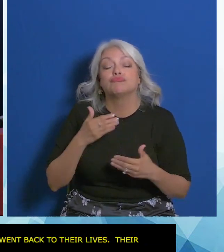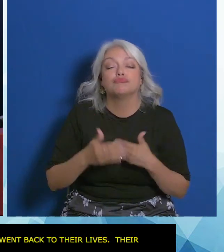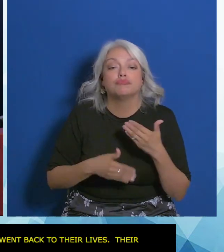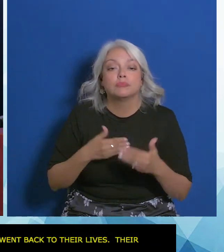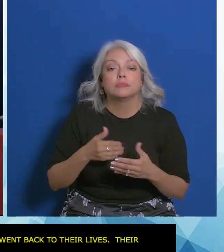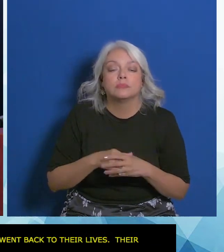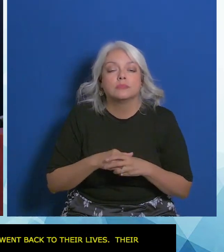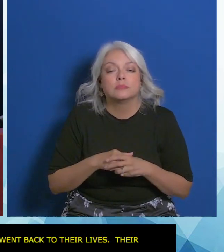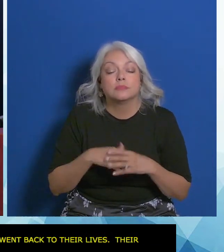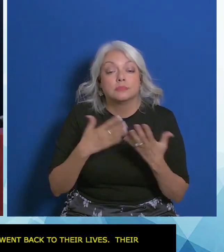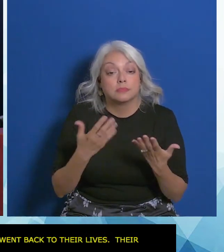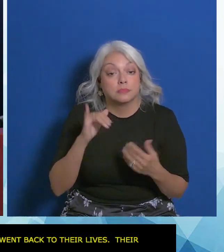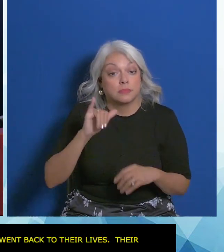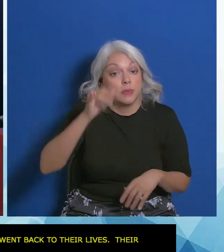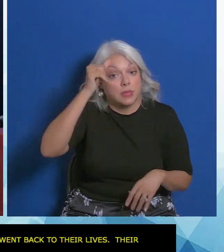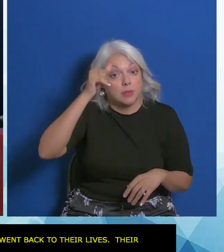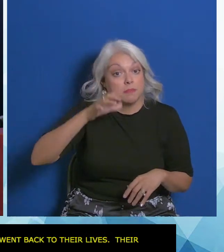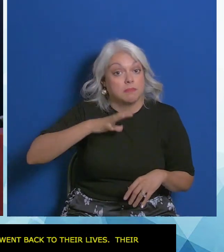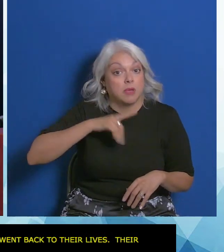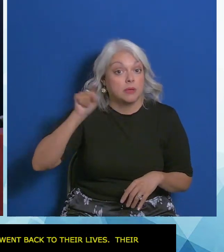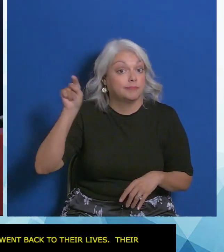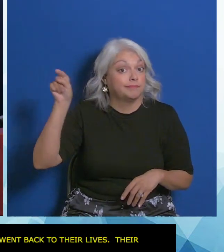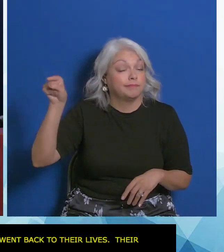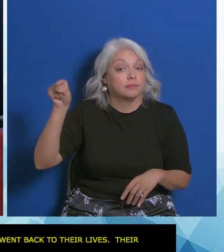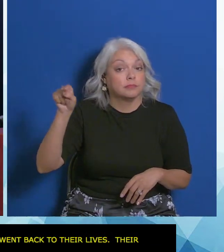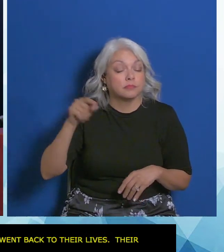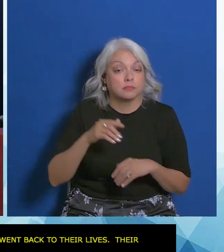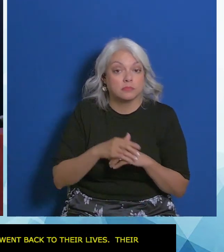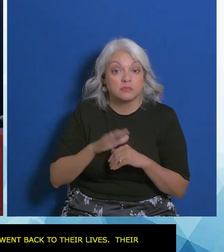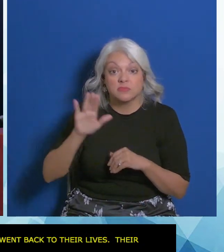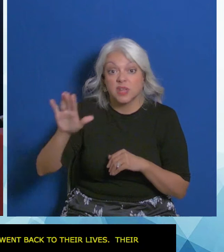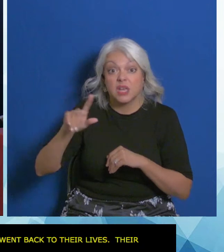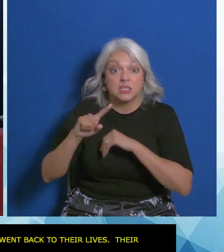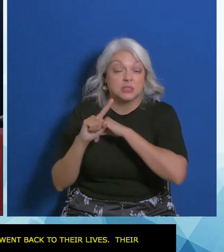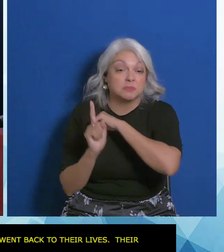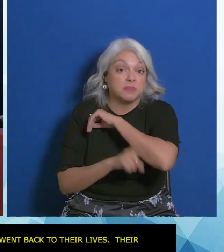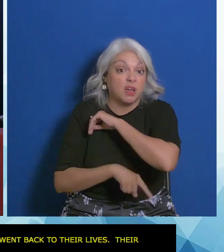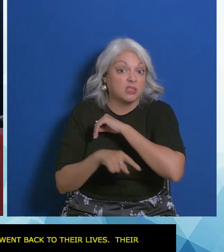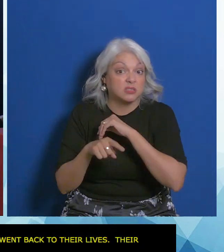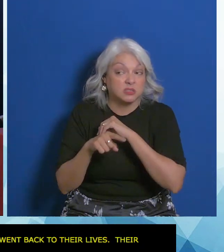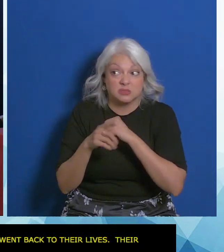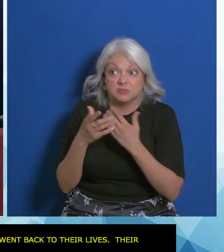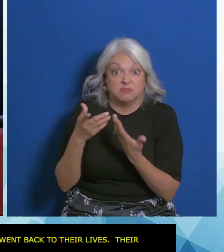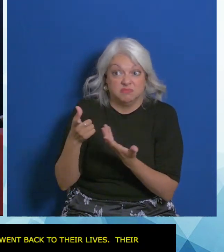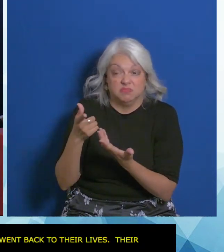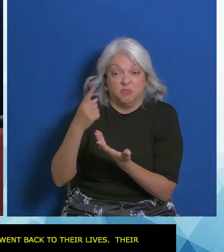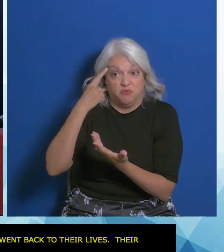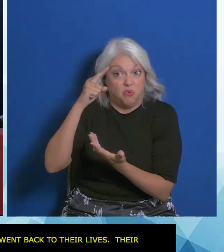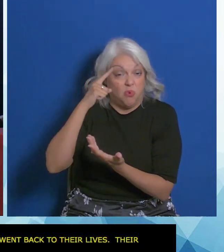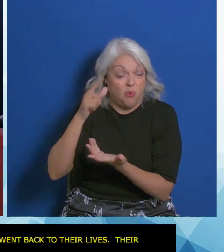Now that man, his violation was what, you may think?